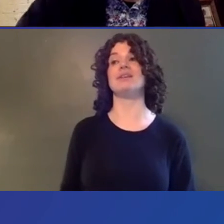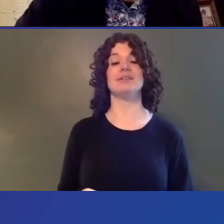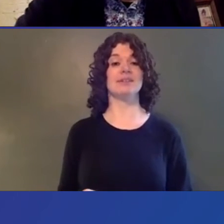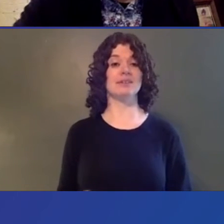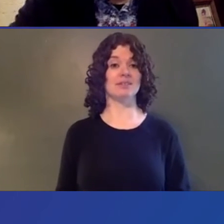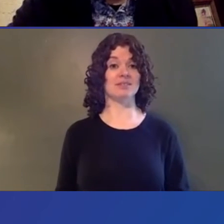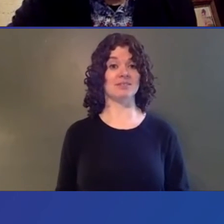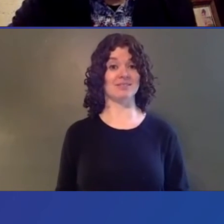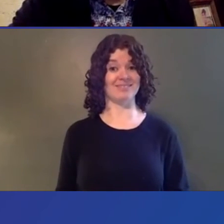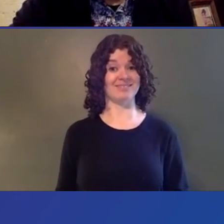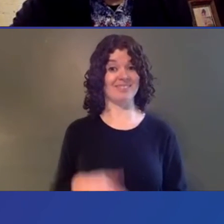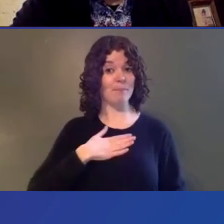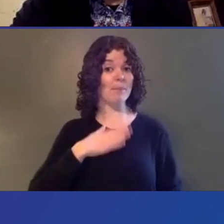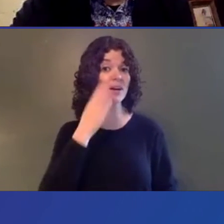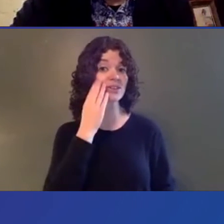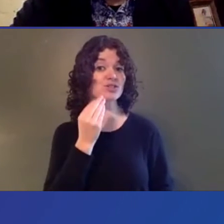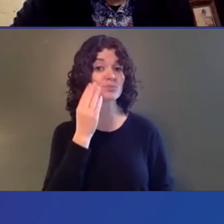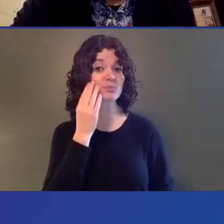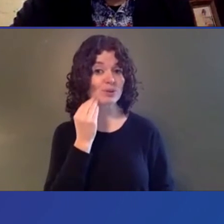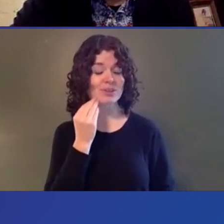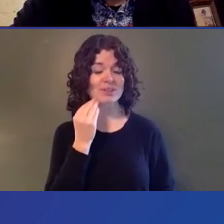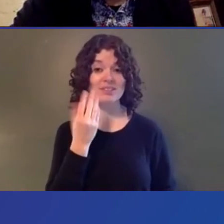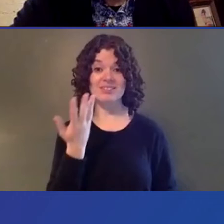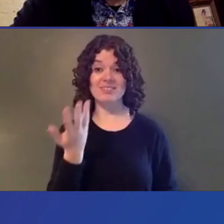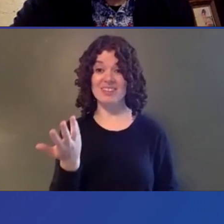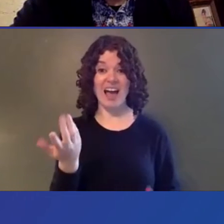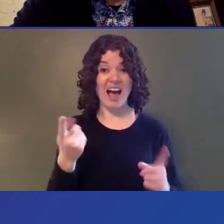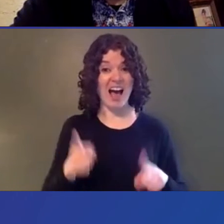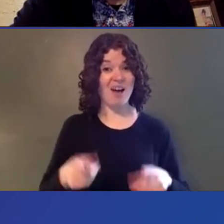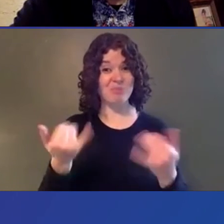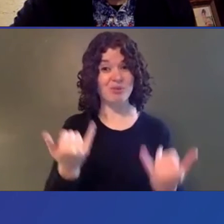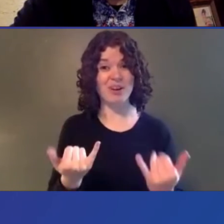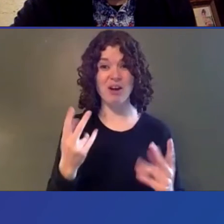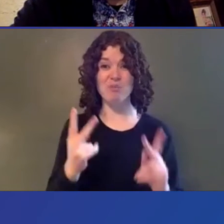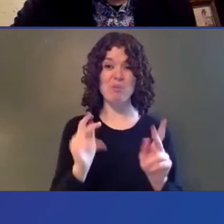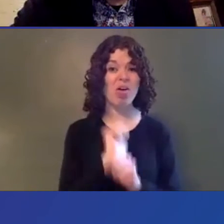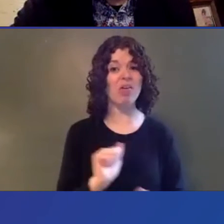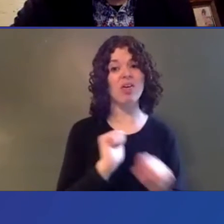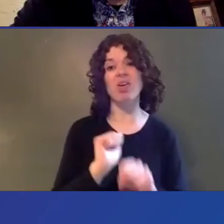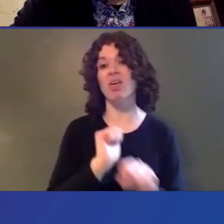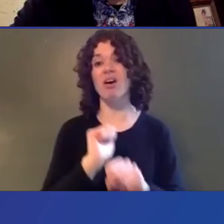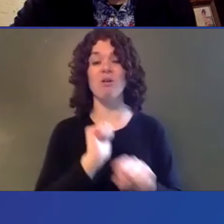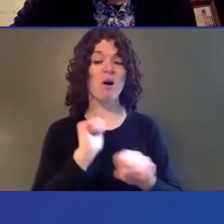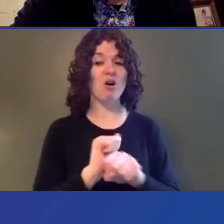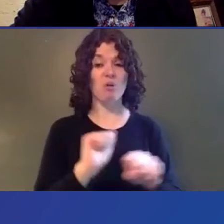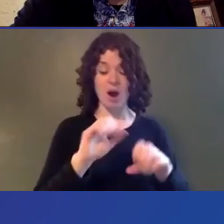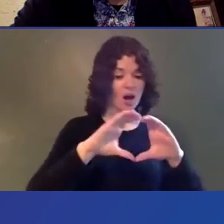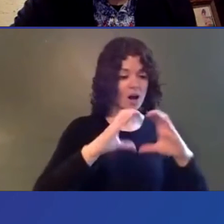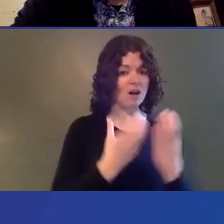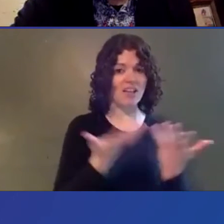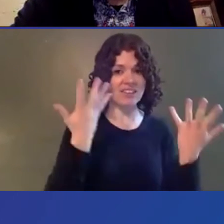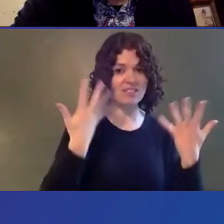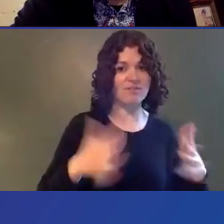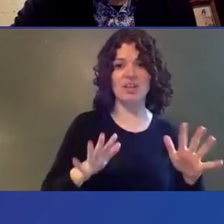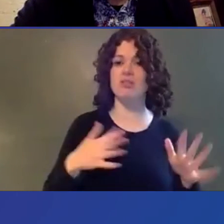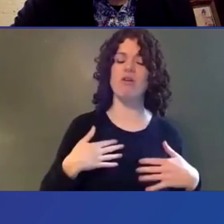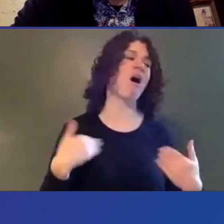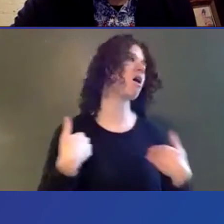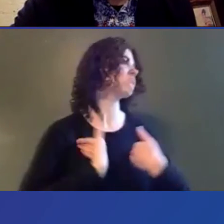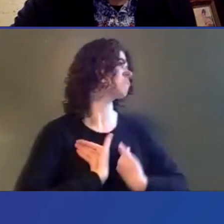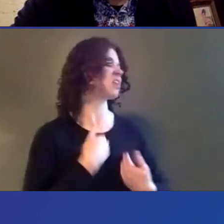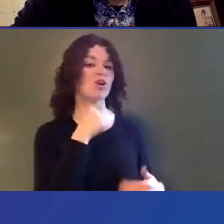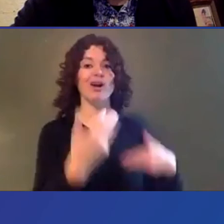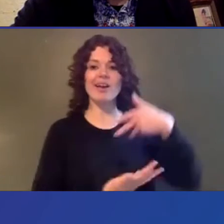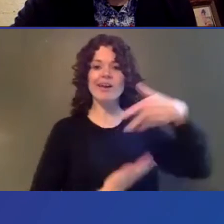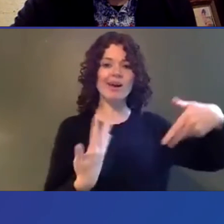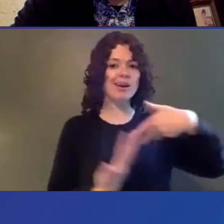my experience is that people are working too much to be able to hang out with each other after class. People are spending a lot